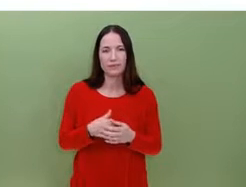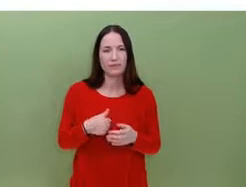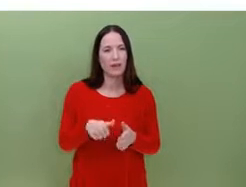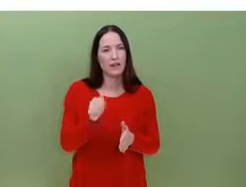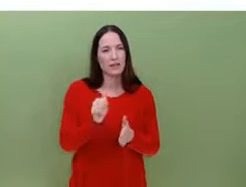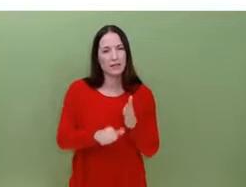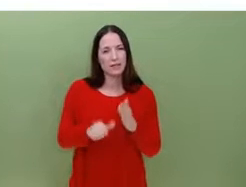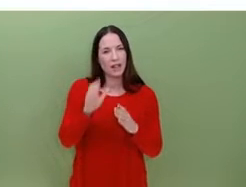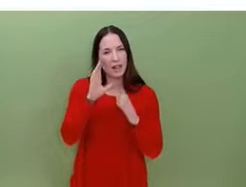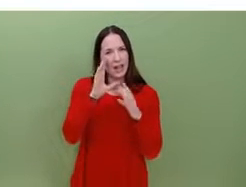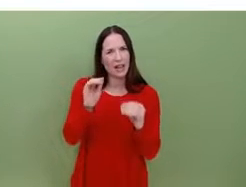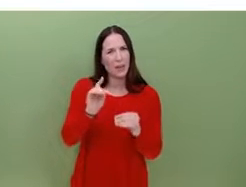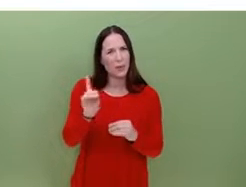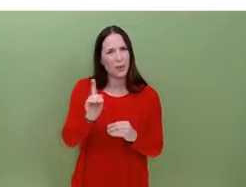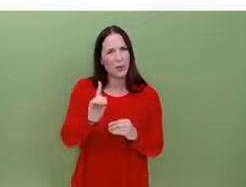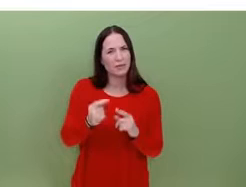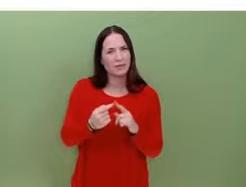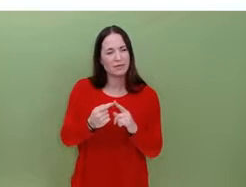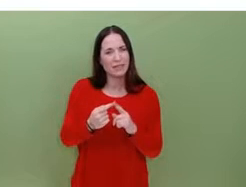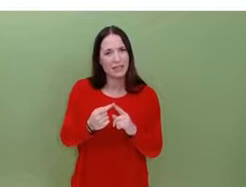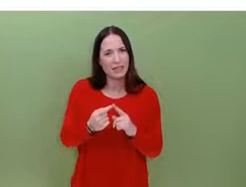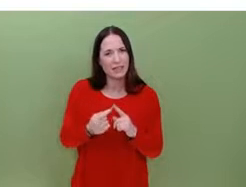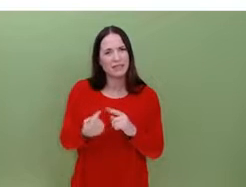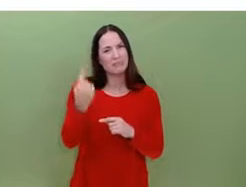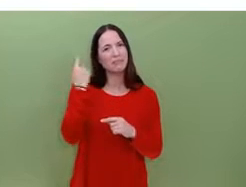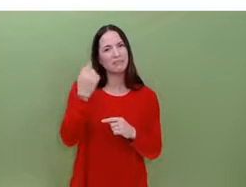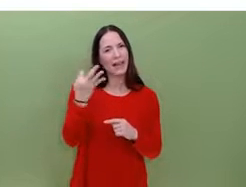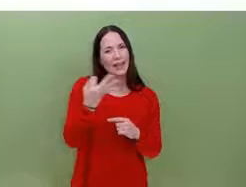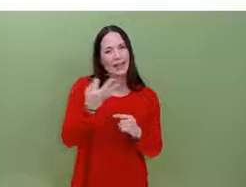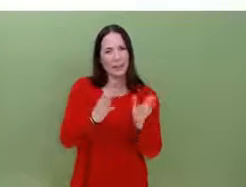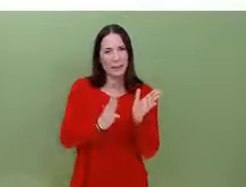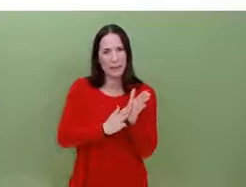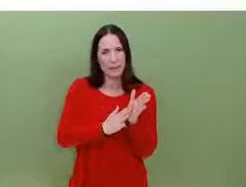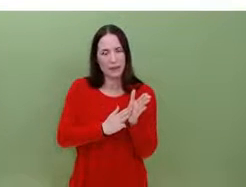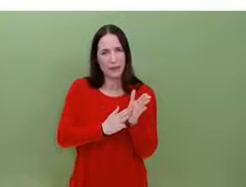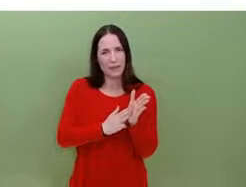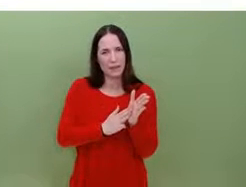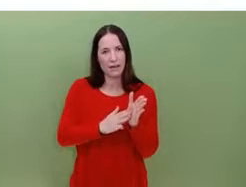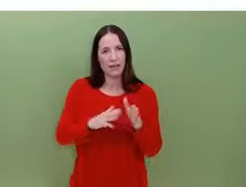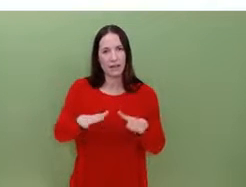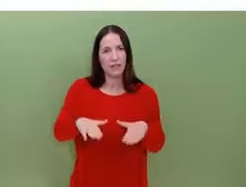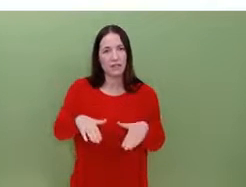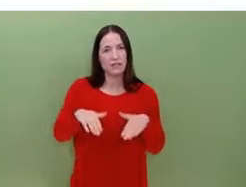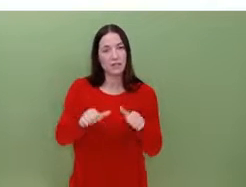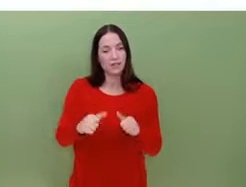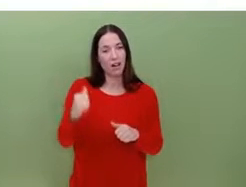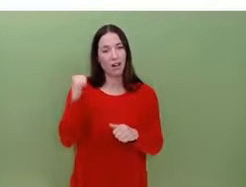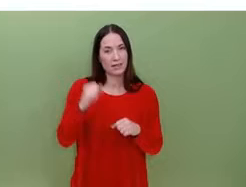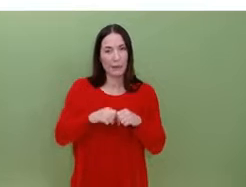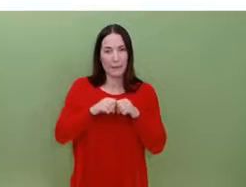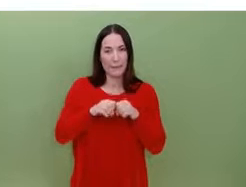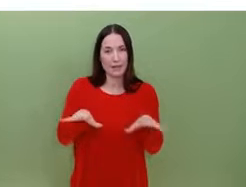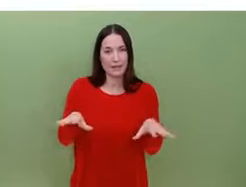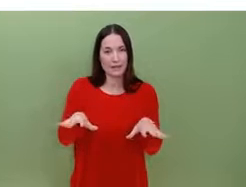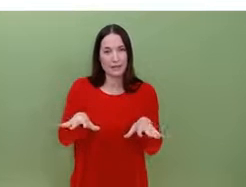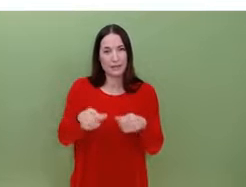I think quite like 18 months ago, more longer than that, at the very beginning of the pandemic,